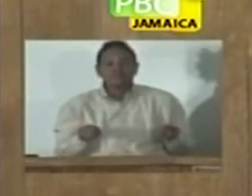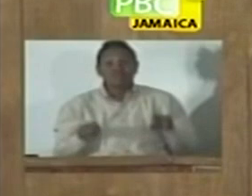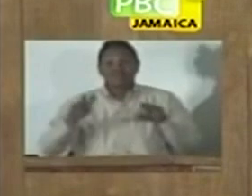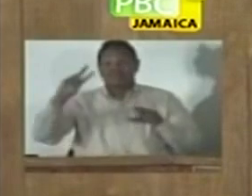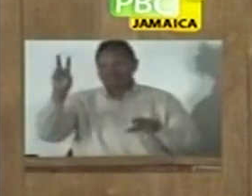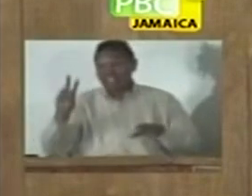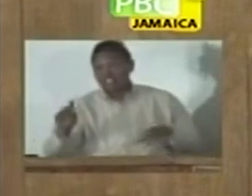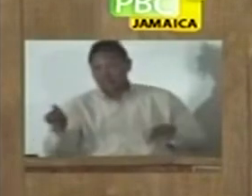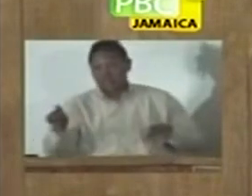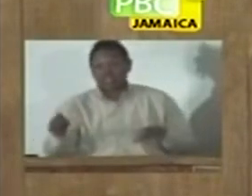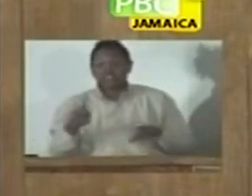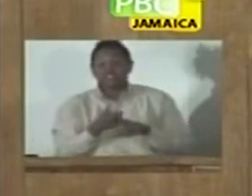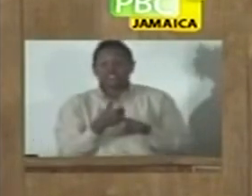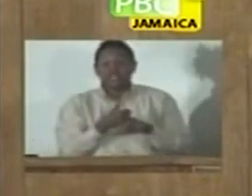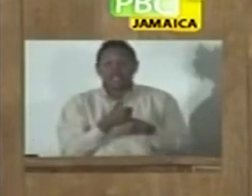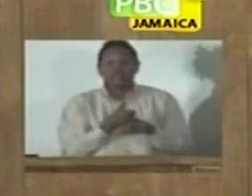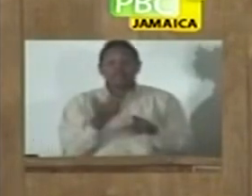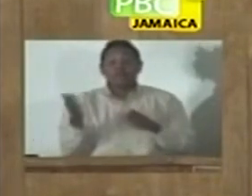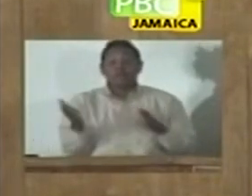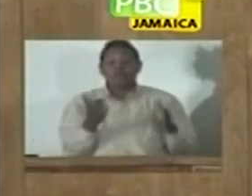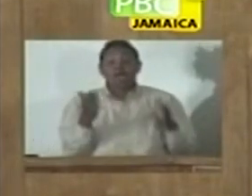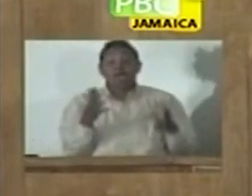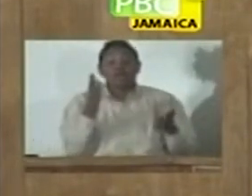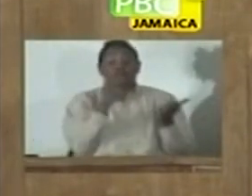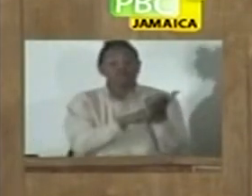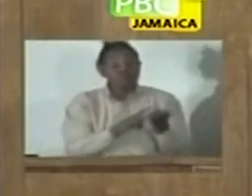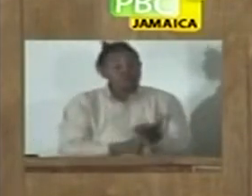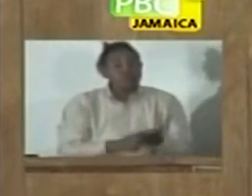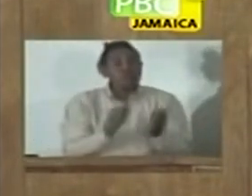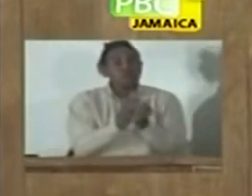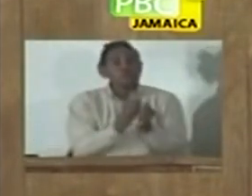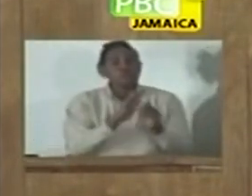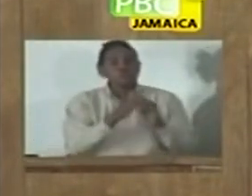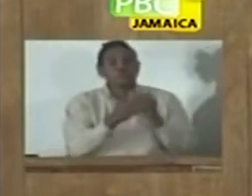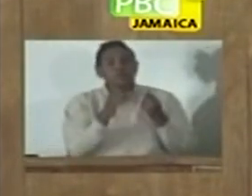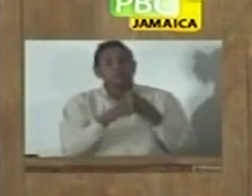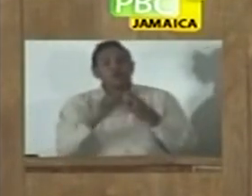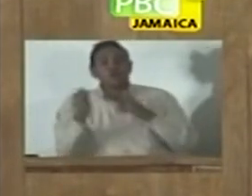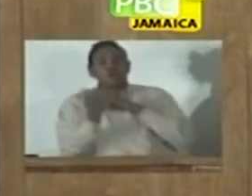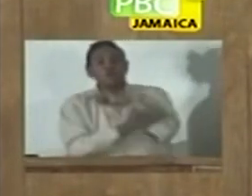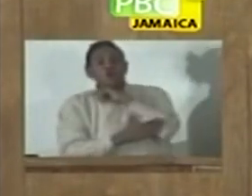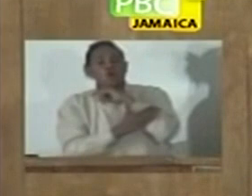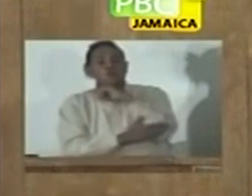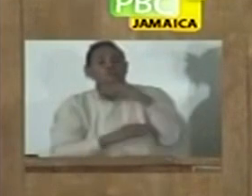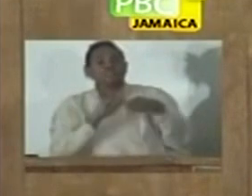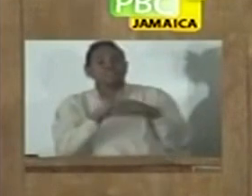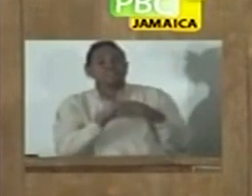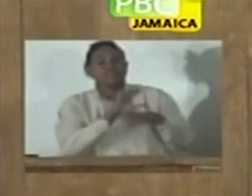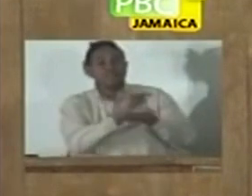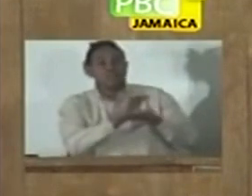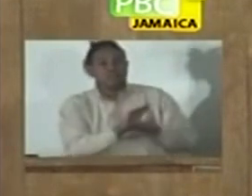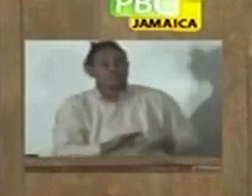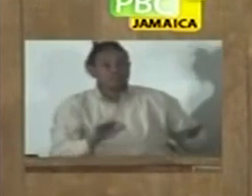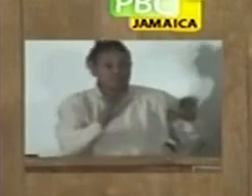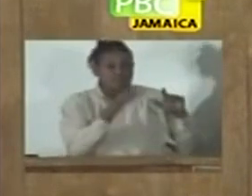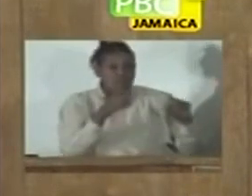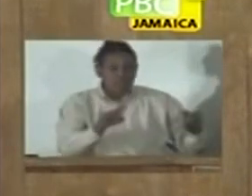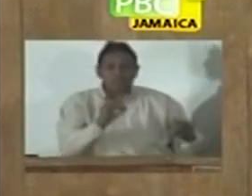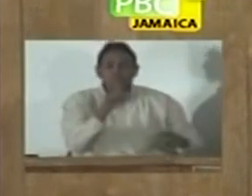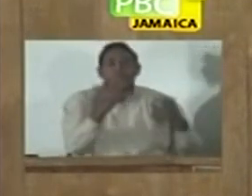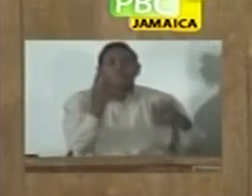Venezuela was about to enter into with Jamaica and other countries in the region. Mr. President, you may